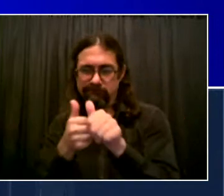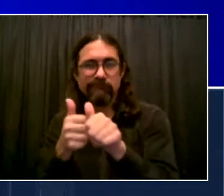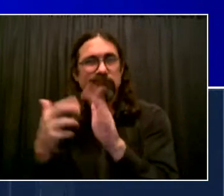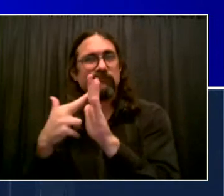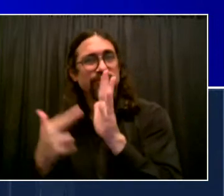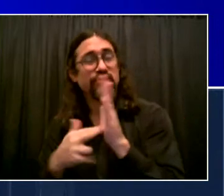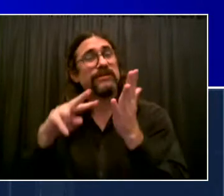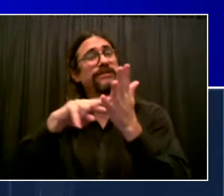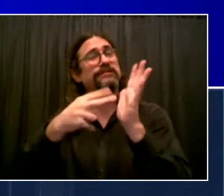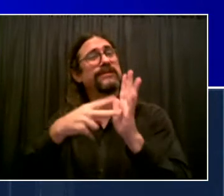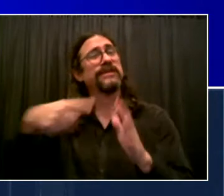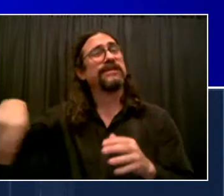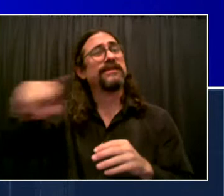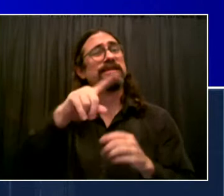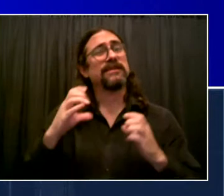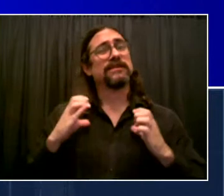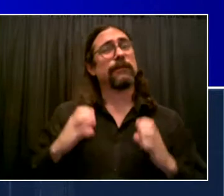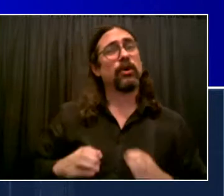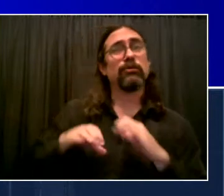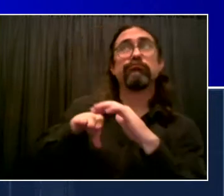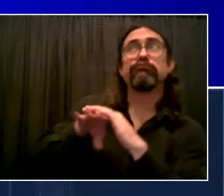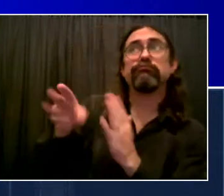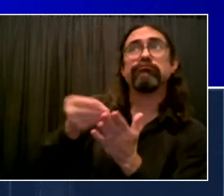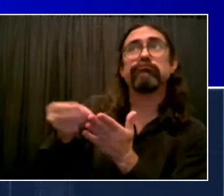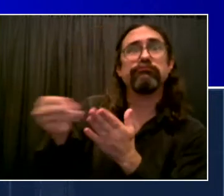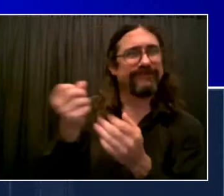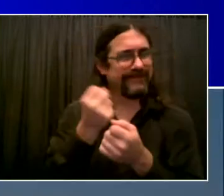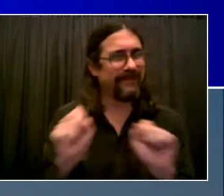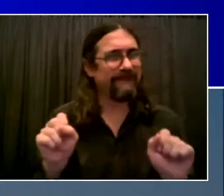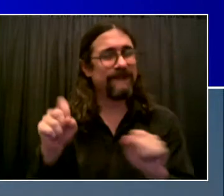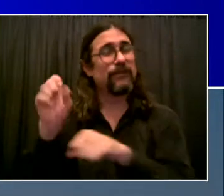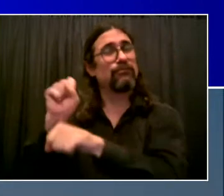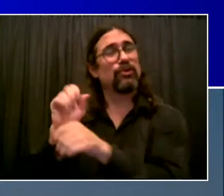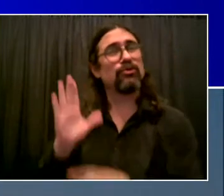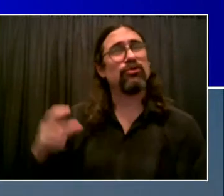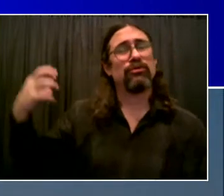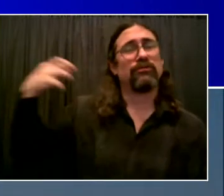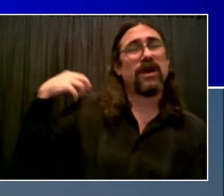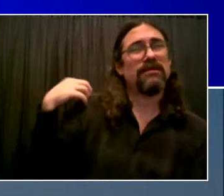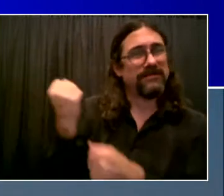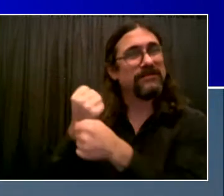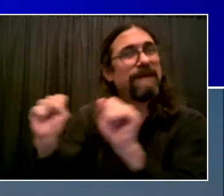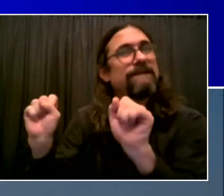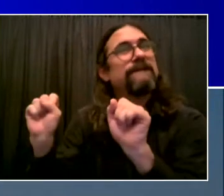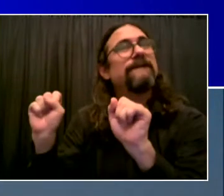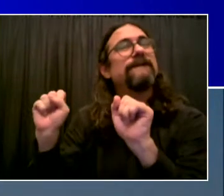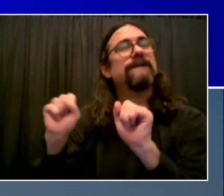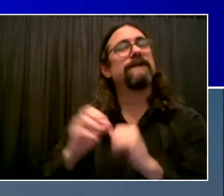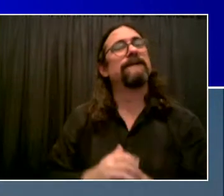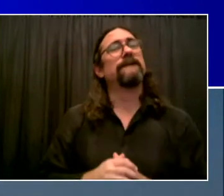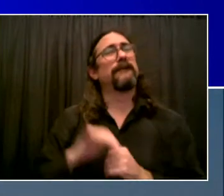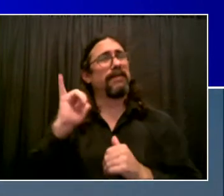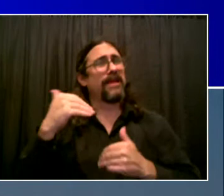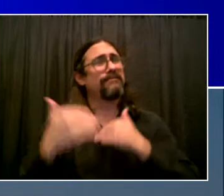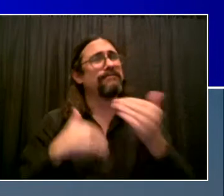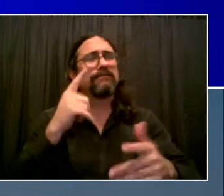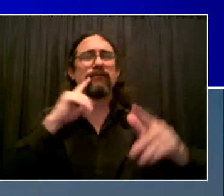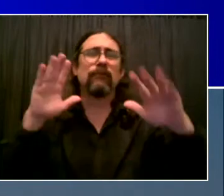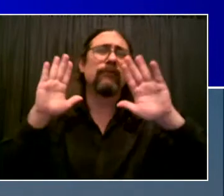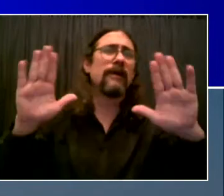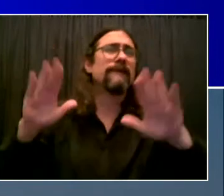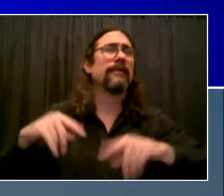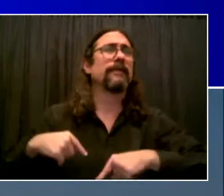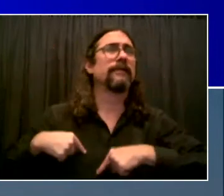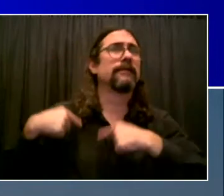since that mandate was announced, the Key to NYC mandate, the city vaccination rate has increased 9% overall.